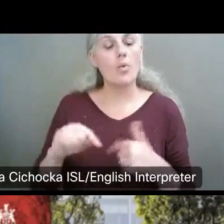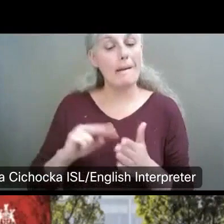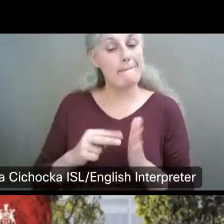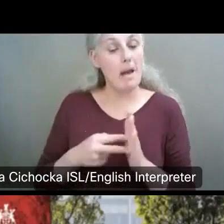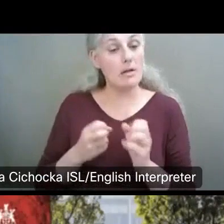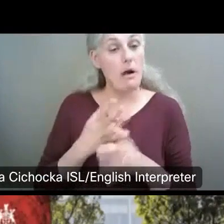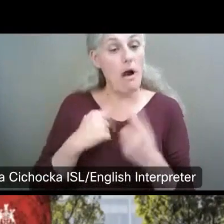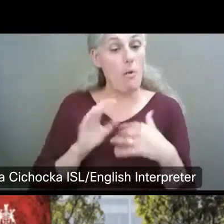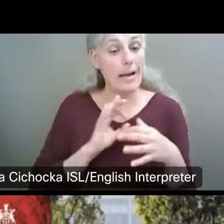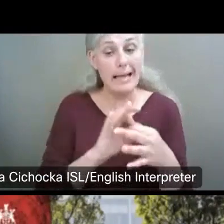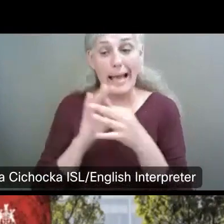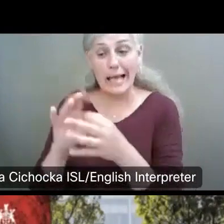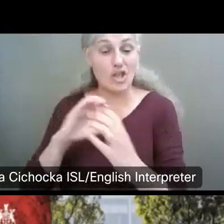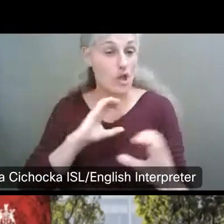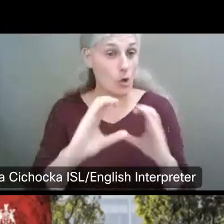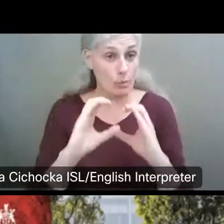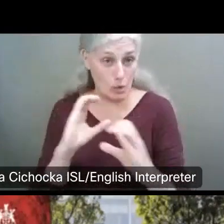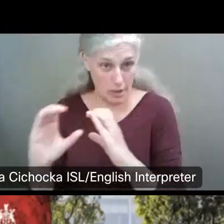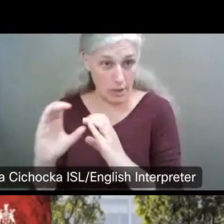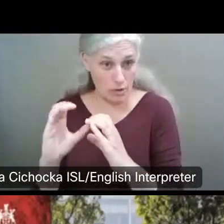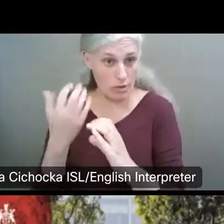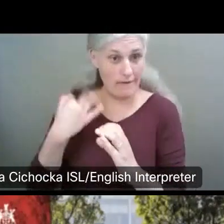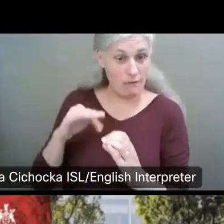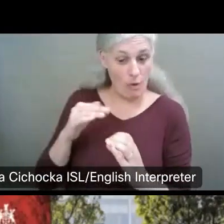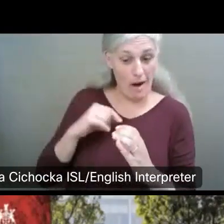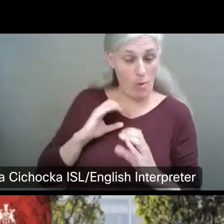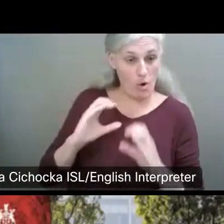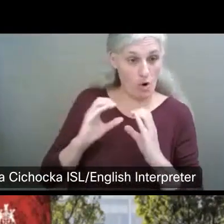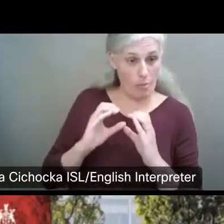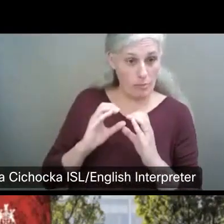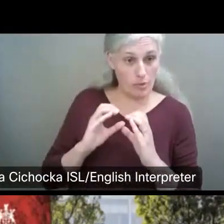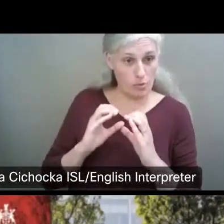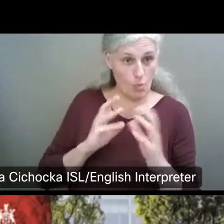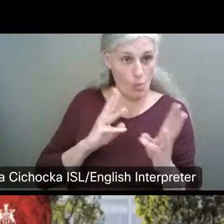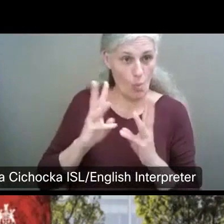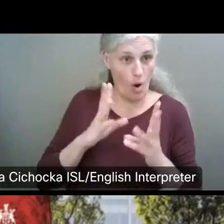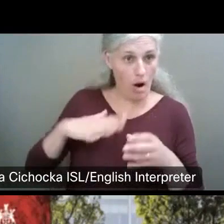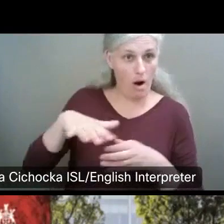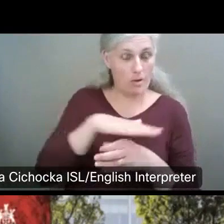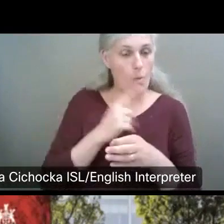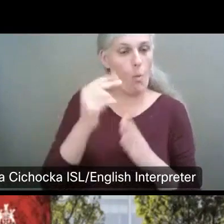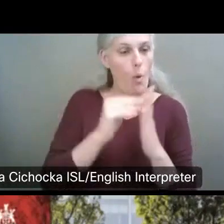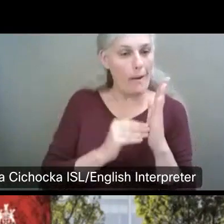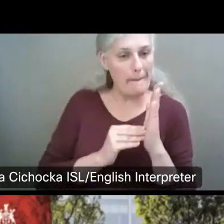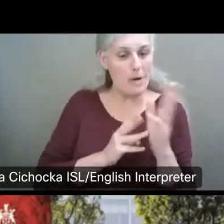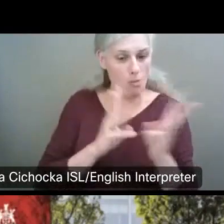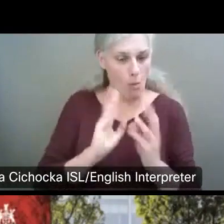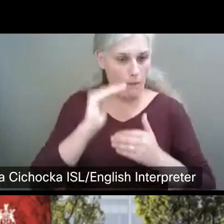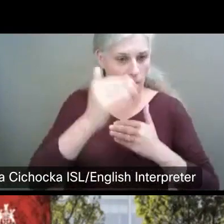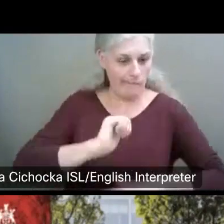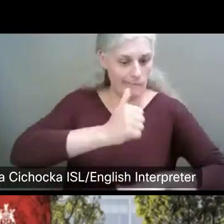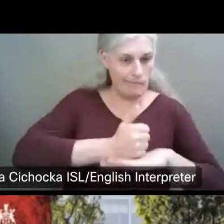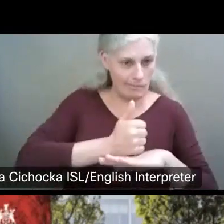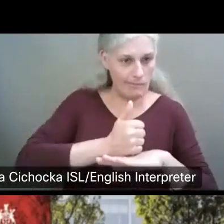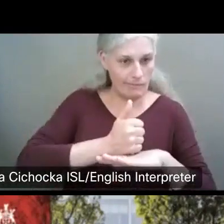We're planning all of our engagement and our communications from our communication work stream. It's one program of work which